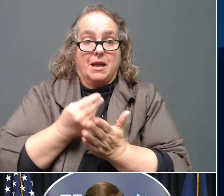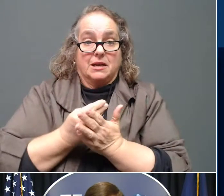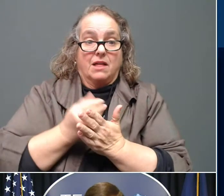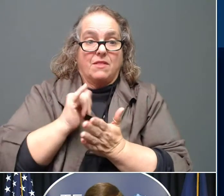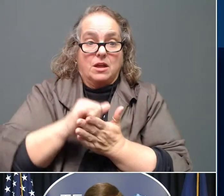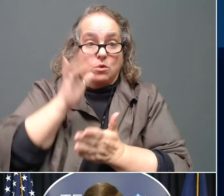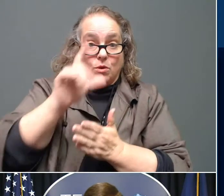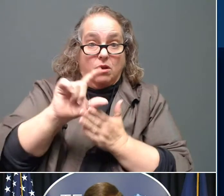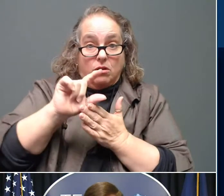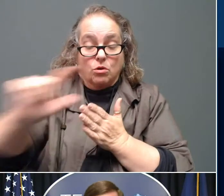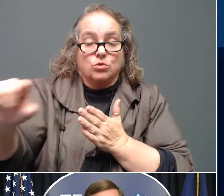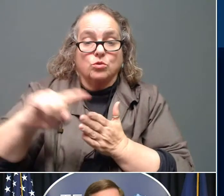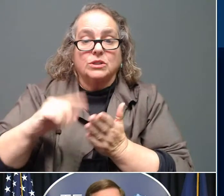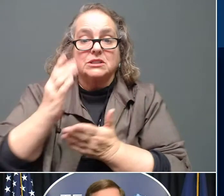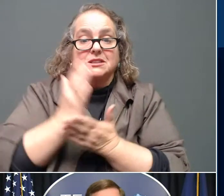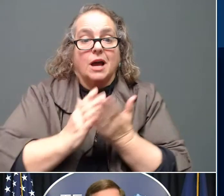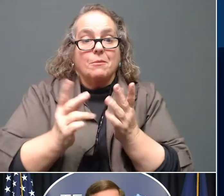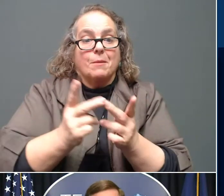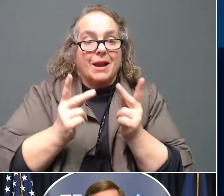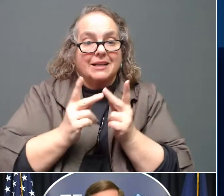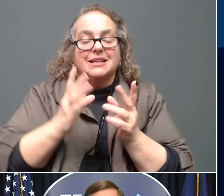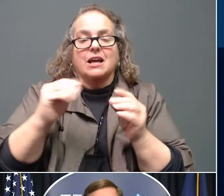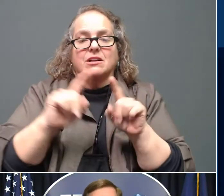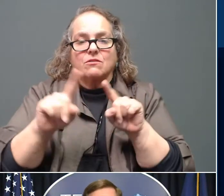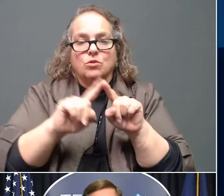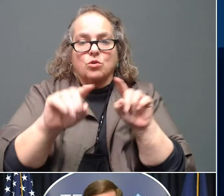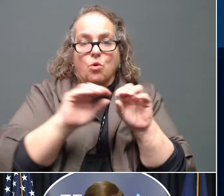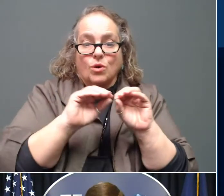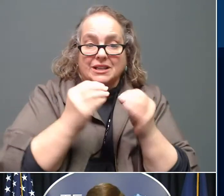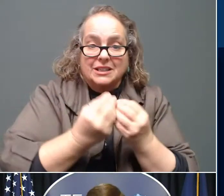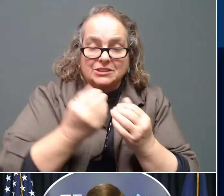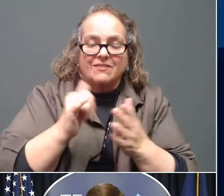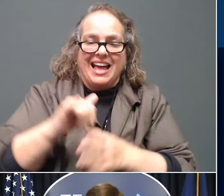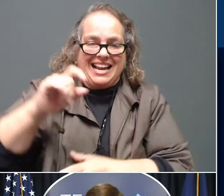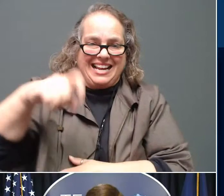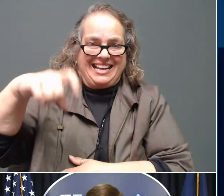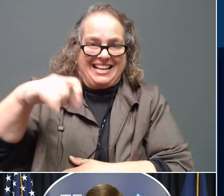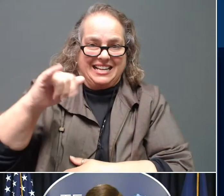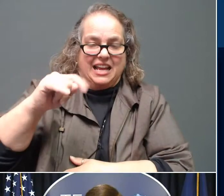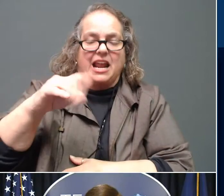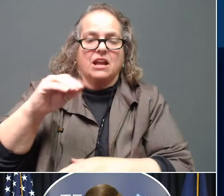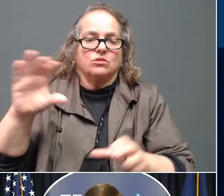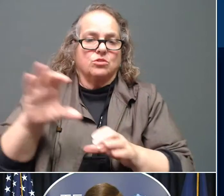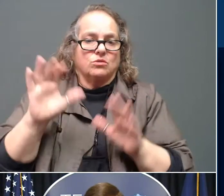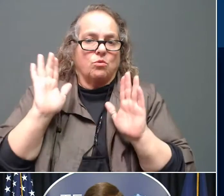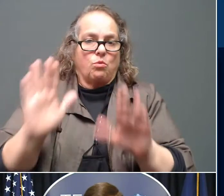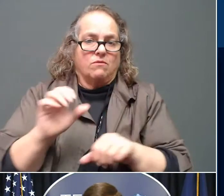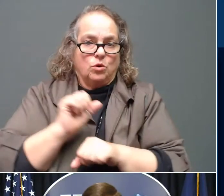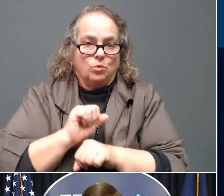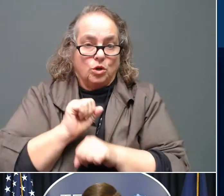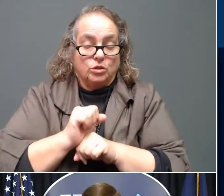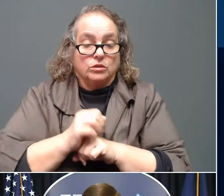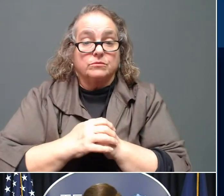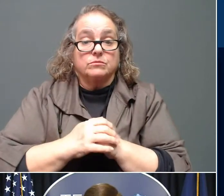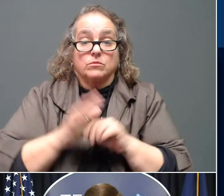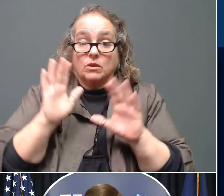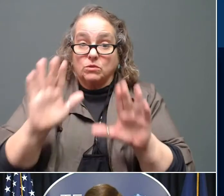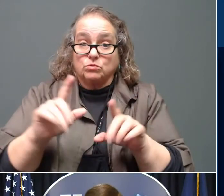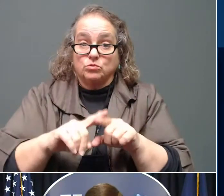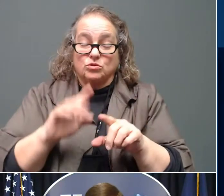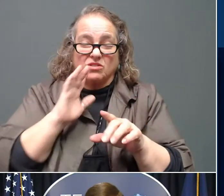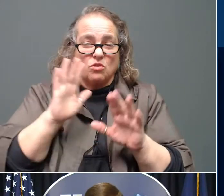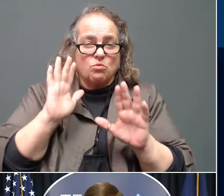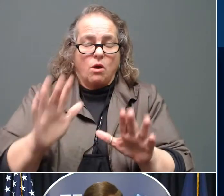some places and some organizations that need them and do incredible work. Thanks to the incredible generosity of